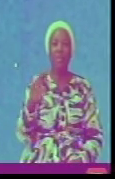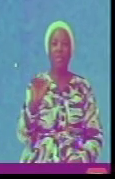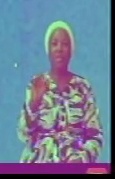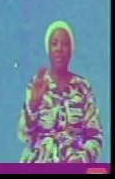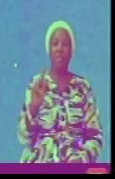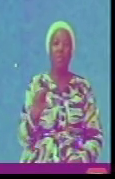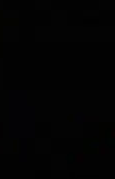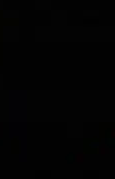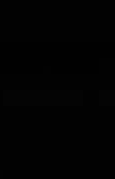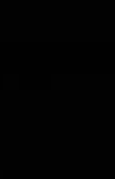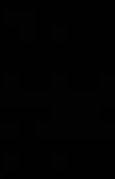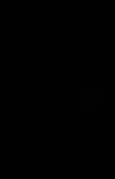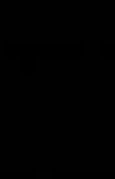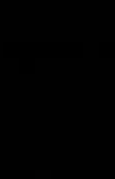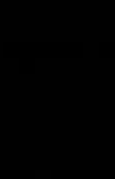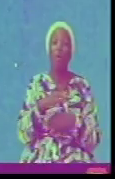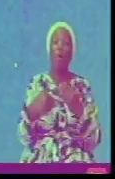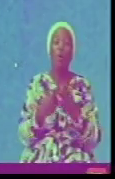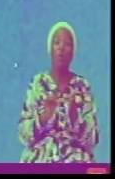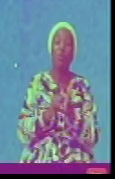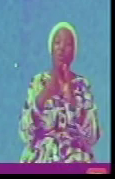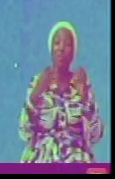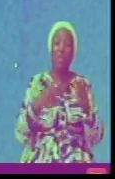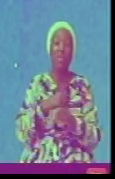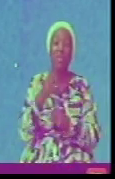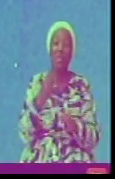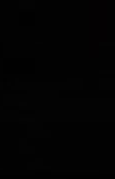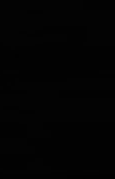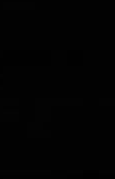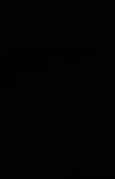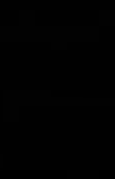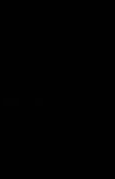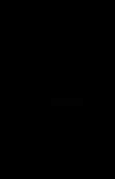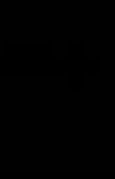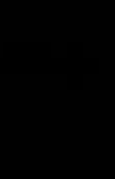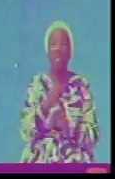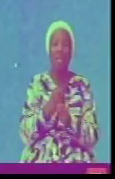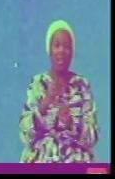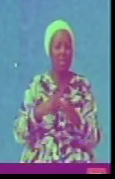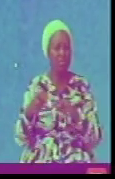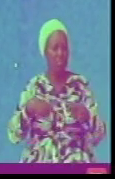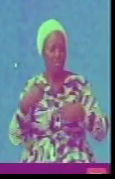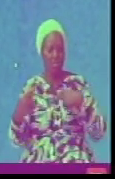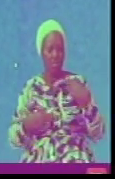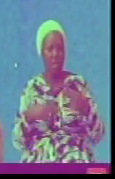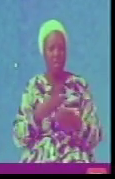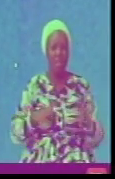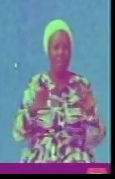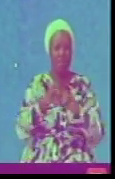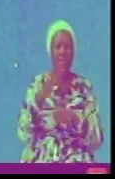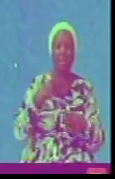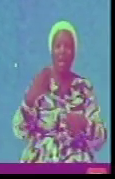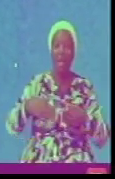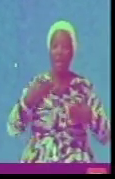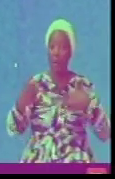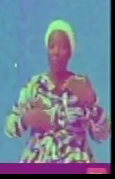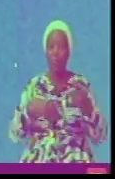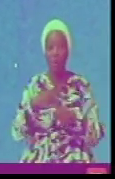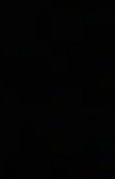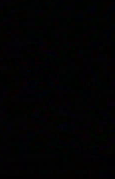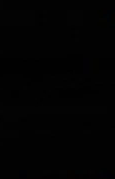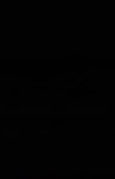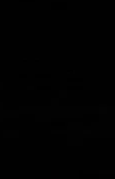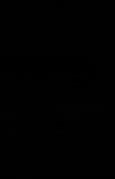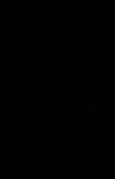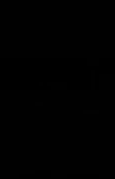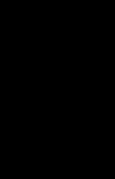Everything out of Egypt, they have been in slavery all those many years, hundreds of years, and they rejoiced, and